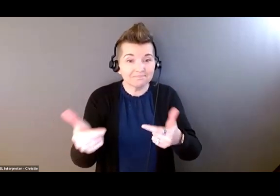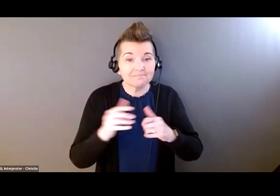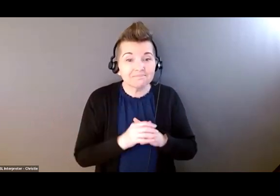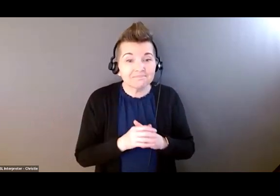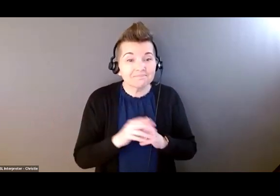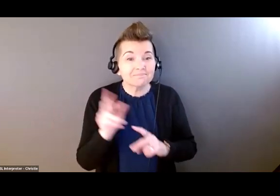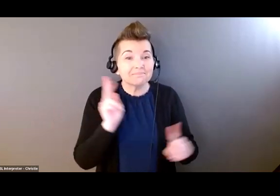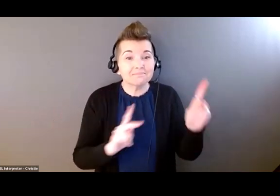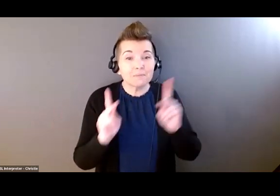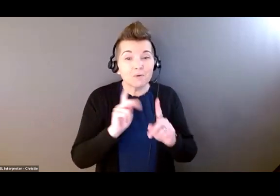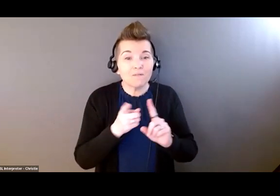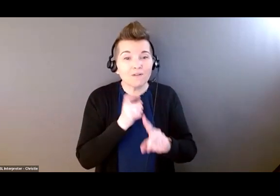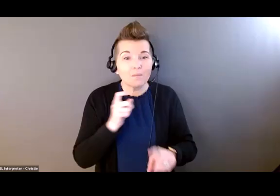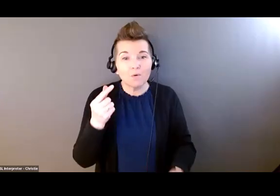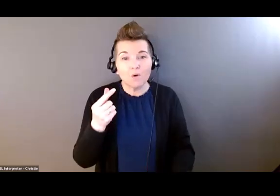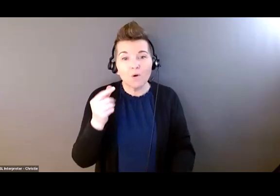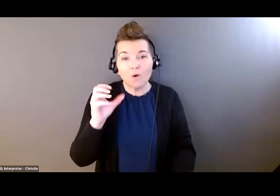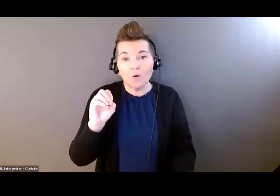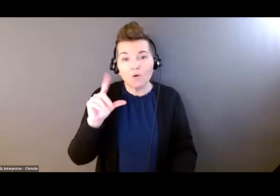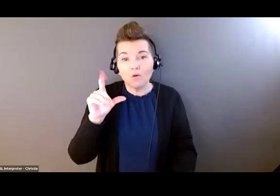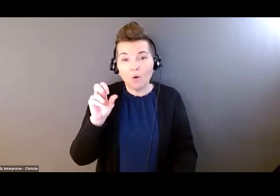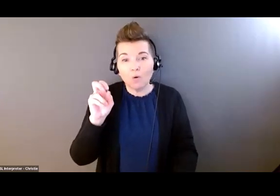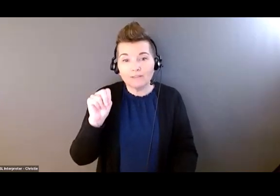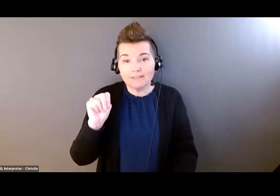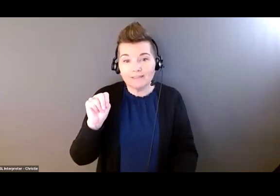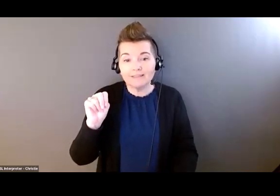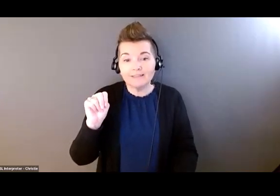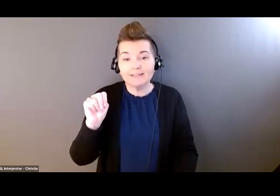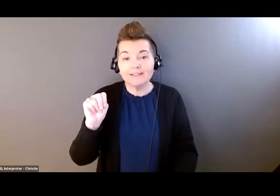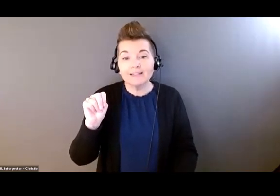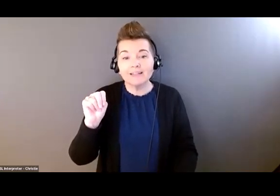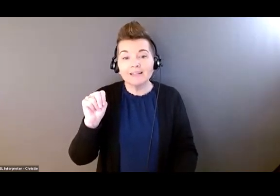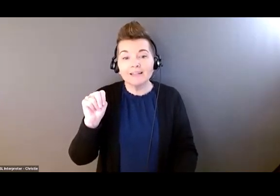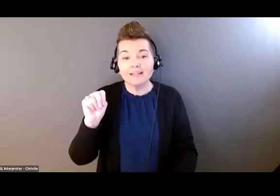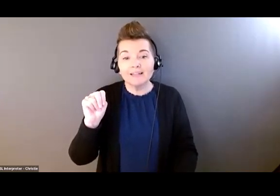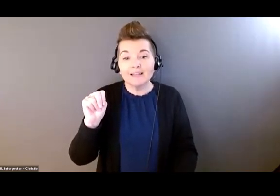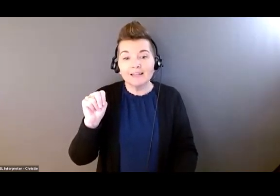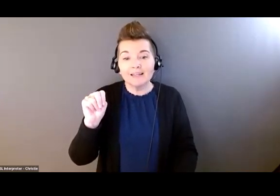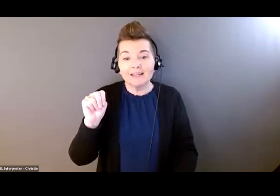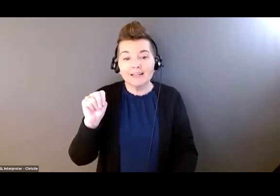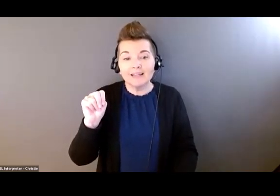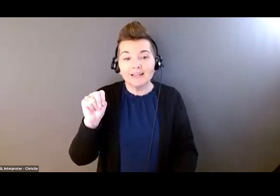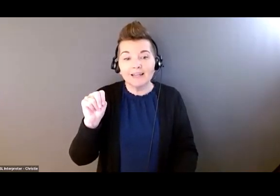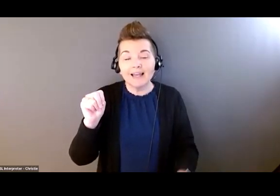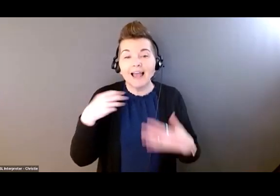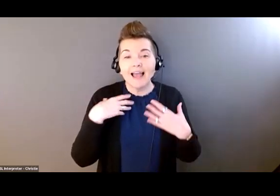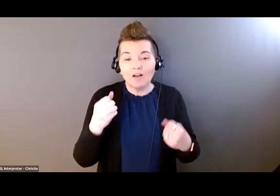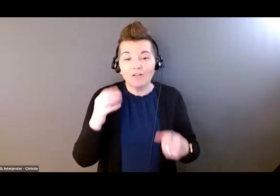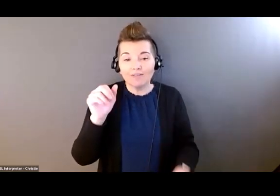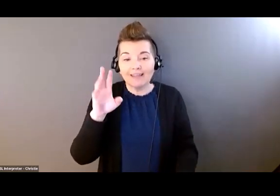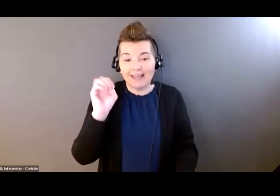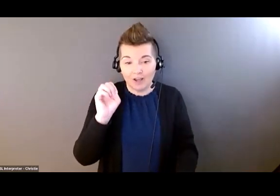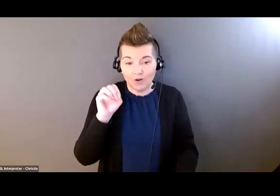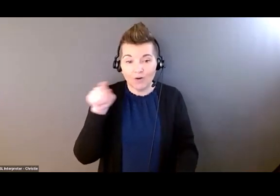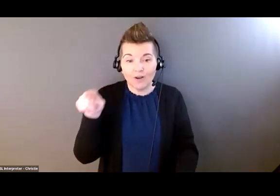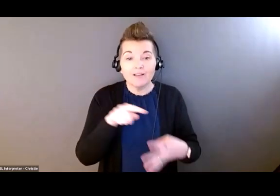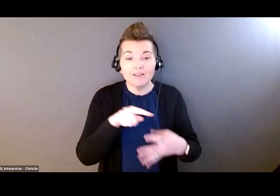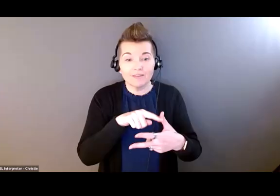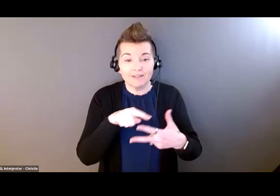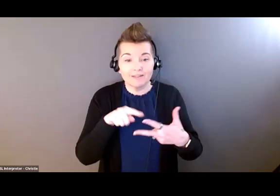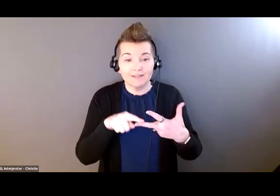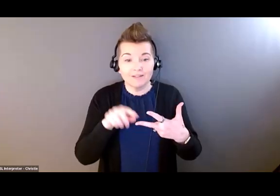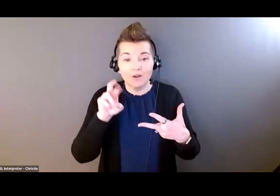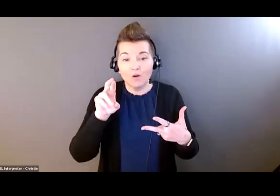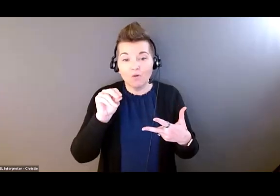discussion in a little bit. I want to pass on the mic to folks from Golden Healthcare. We have Roslyn, Compton, and